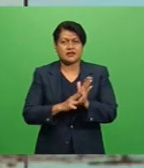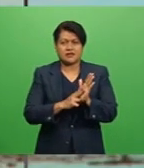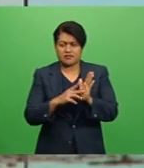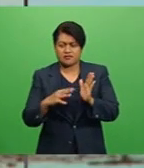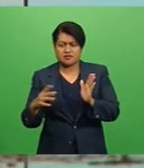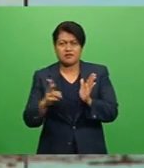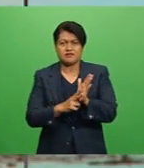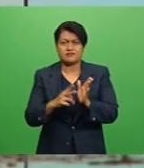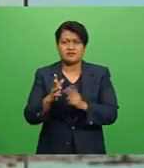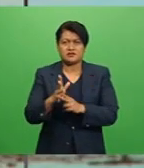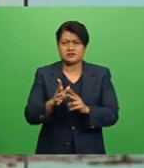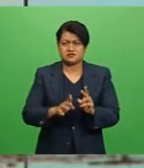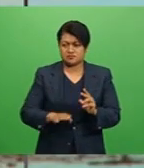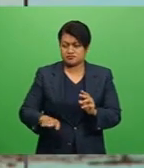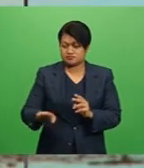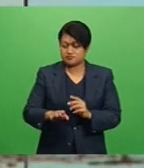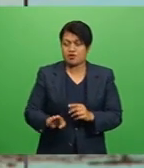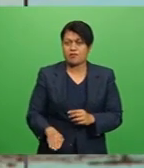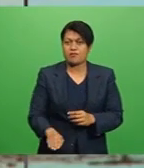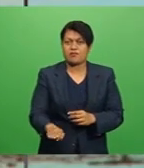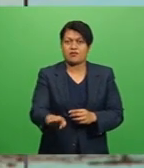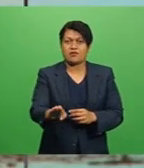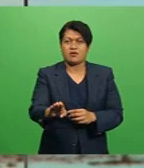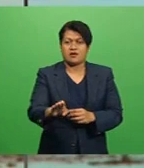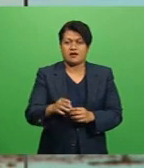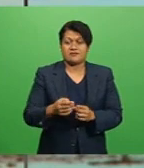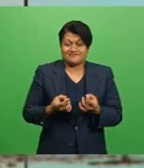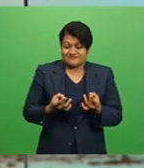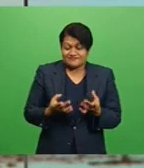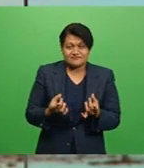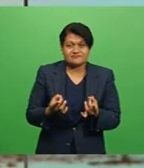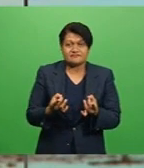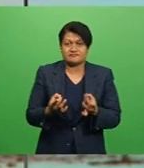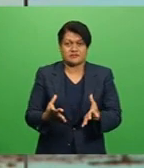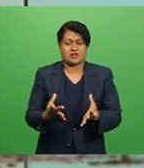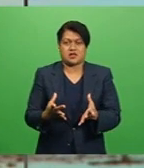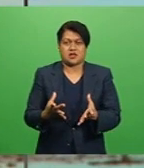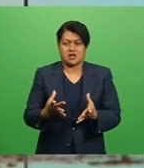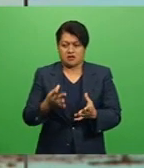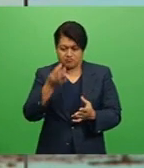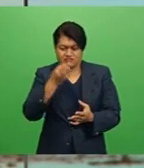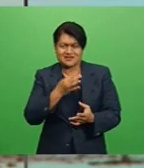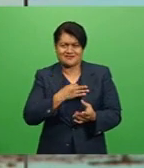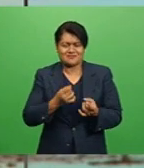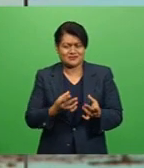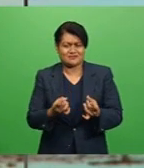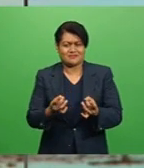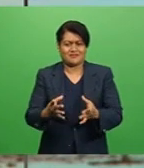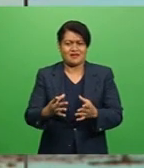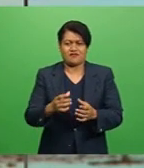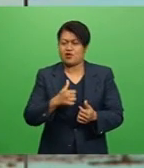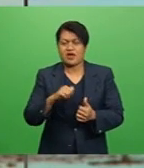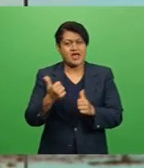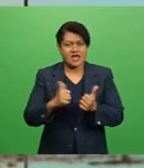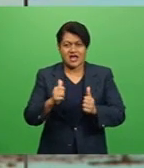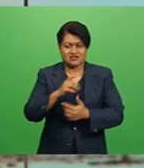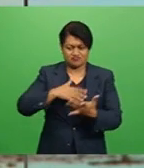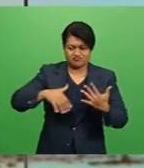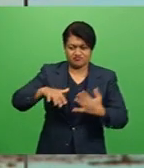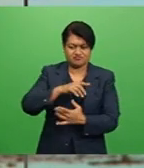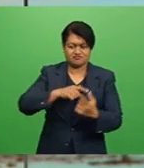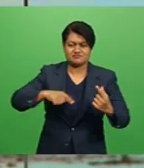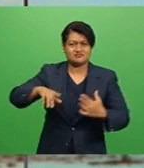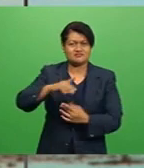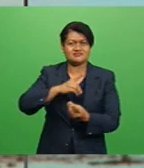in Kumbulaumbua believe it's vital to be prepared for any natural disaster. Village headman Ambereli Nausu says he had to use